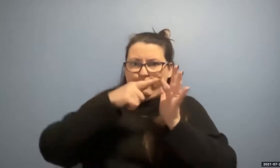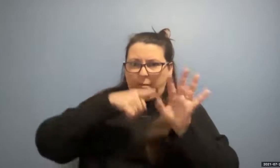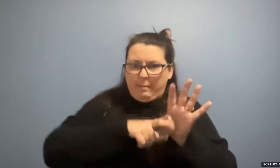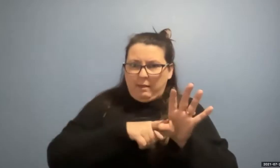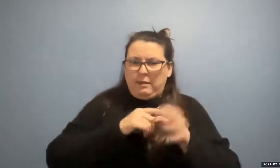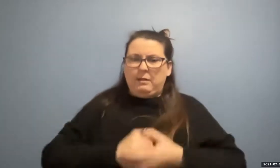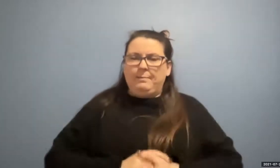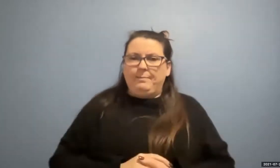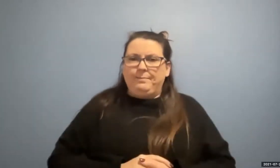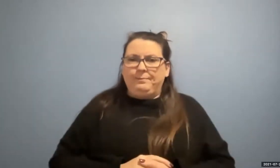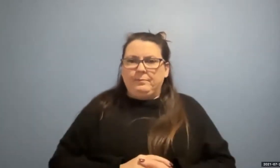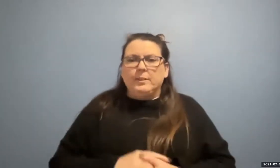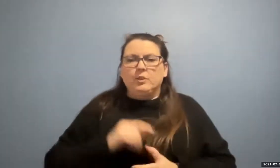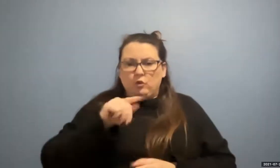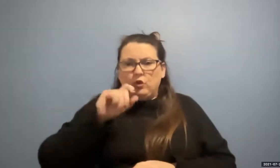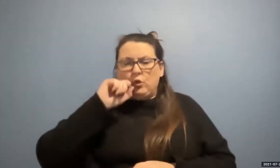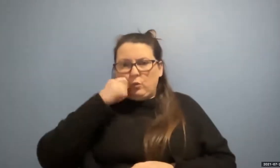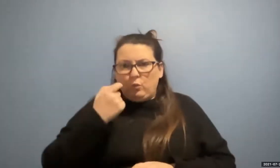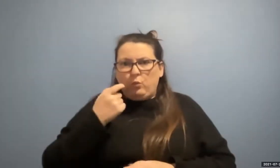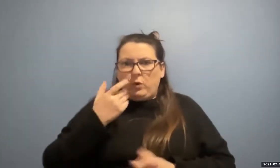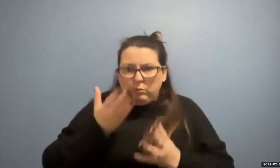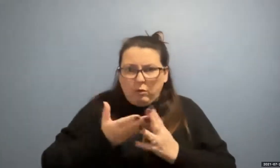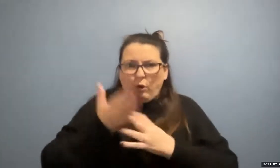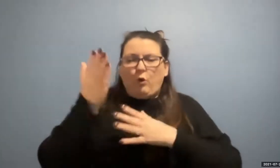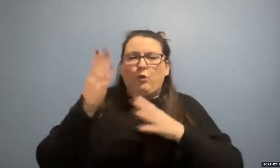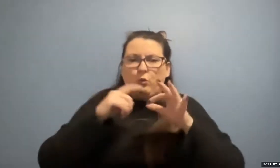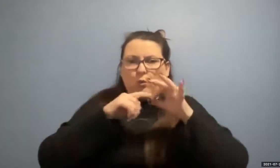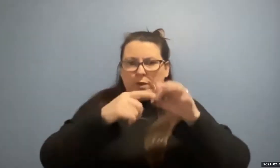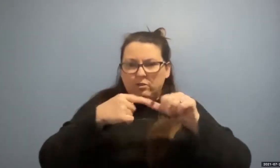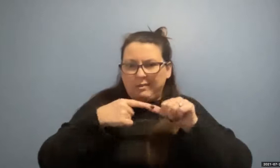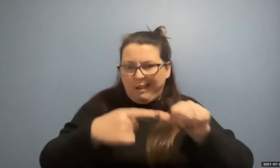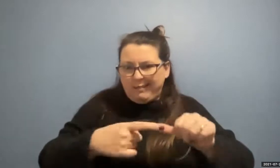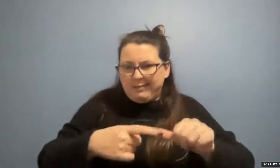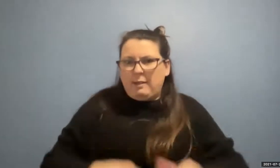And Maria's going to run tonight's question and answer session. Welcome, Mia.